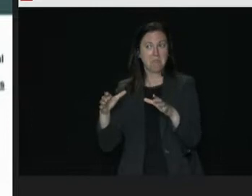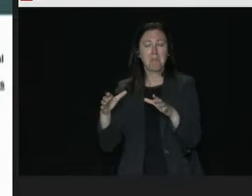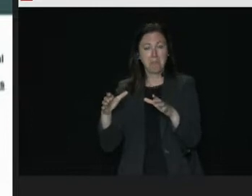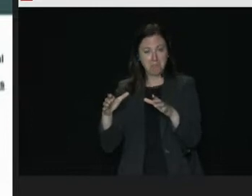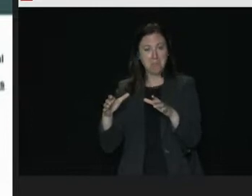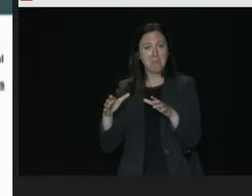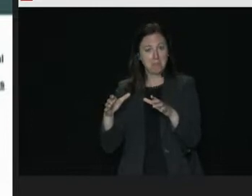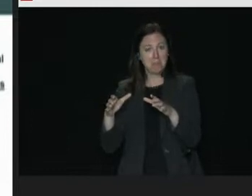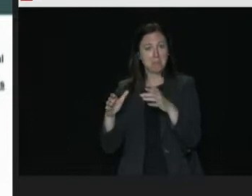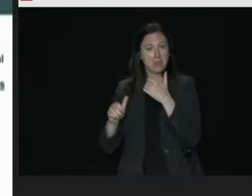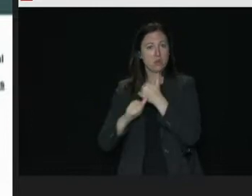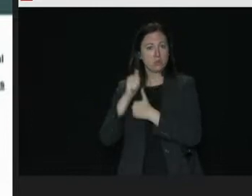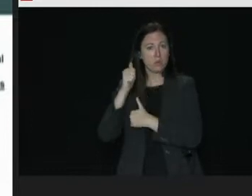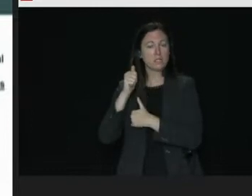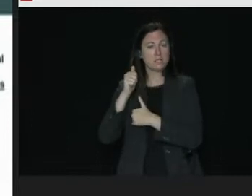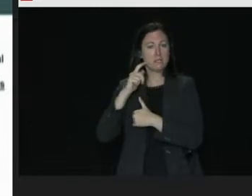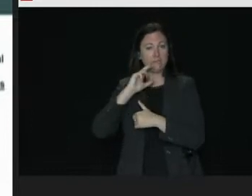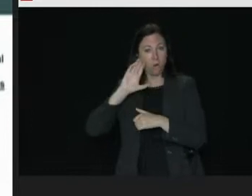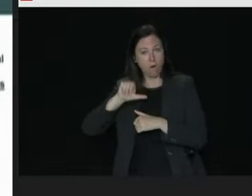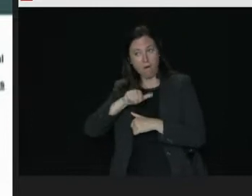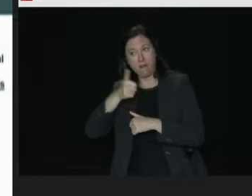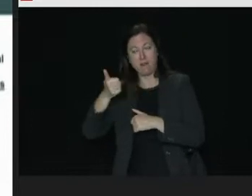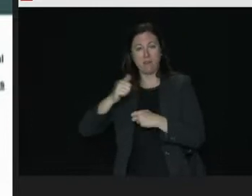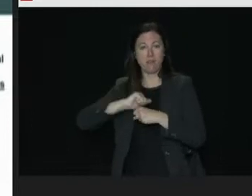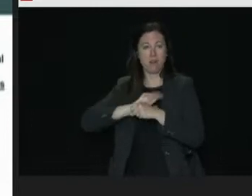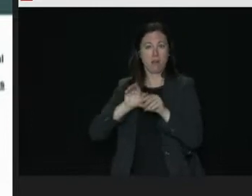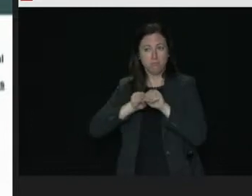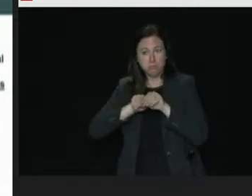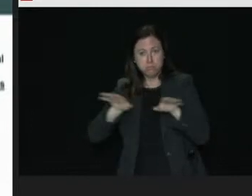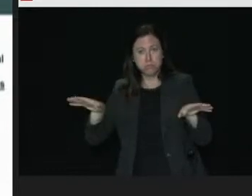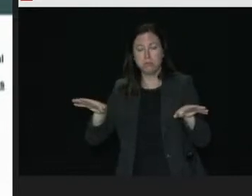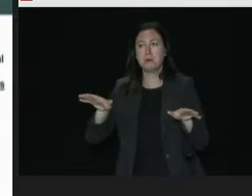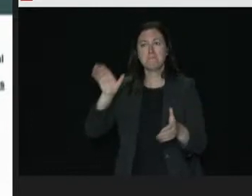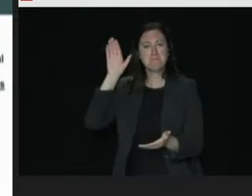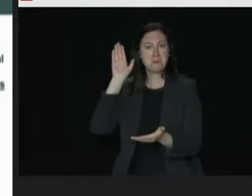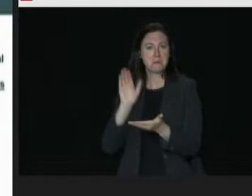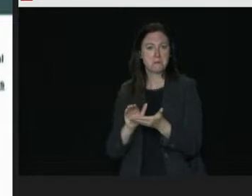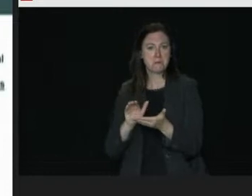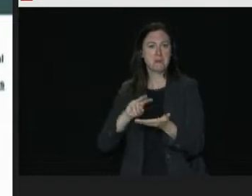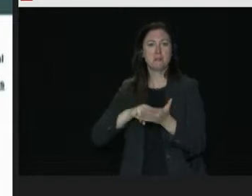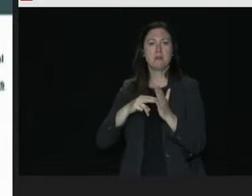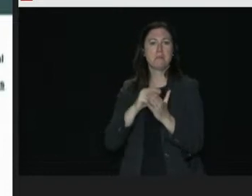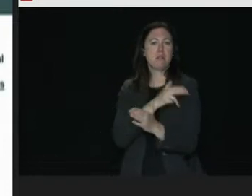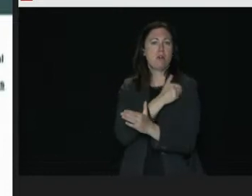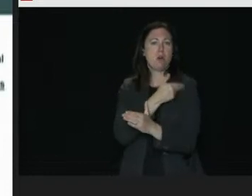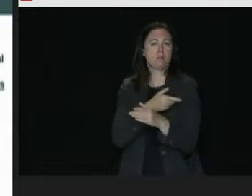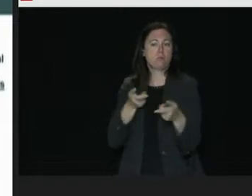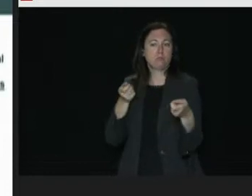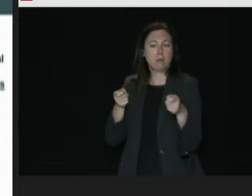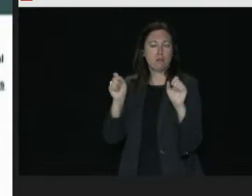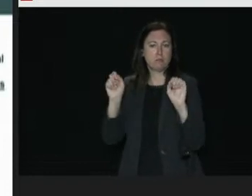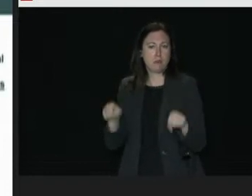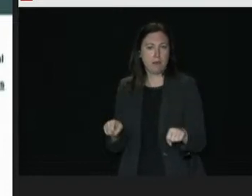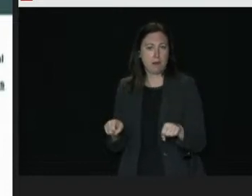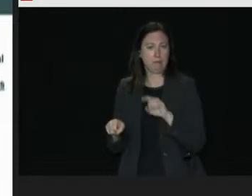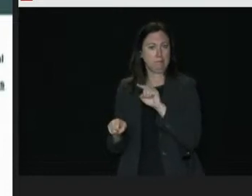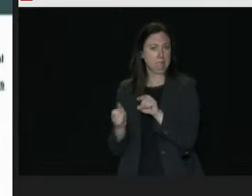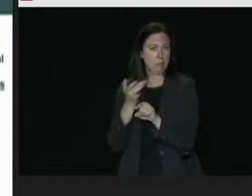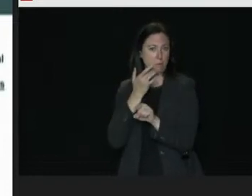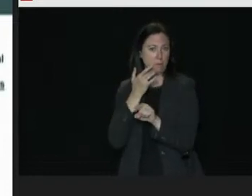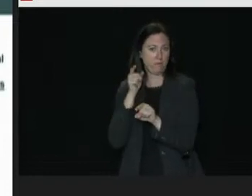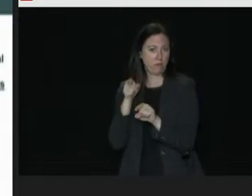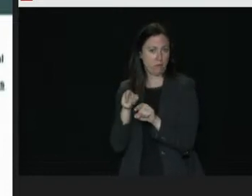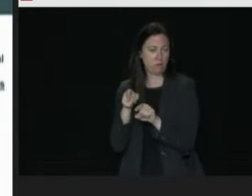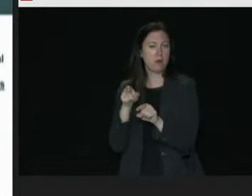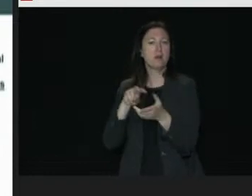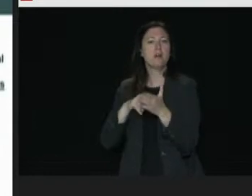reduce the risk of a large wave exceeding healthcare capacity. In this preferred scenario, sustained efforts could